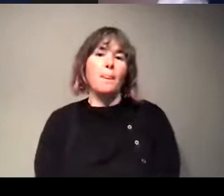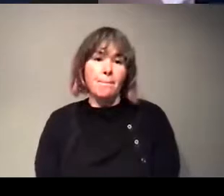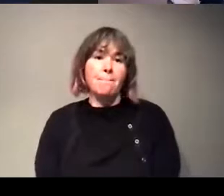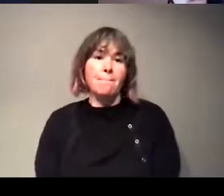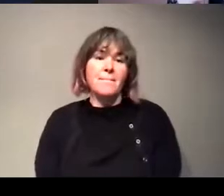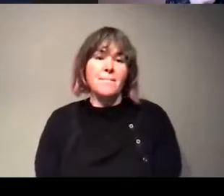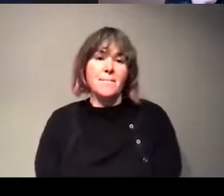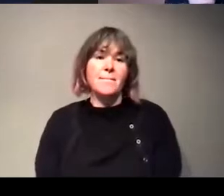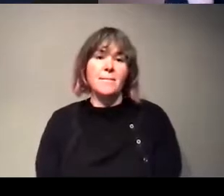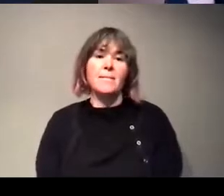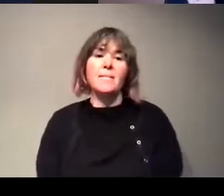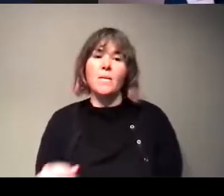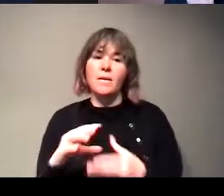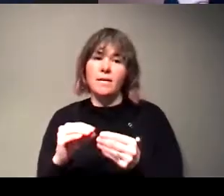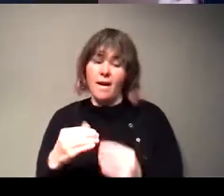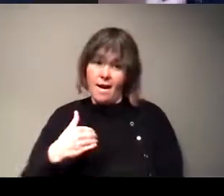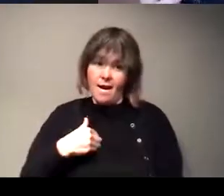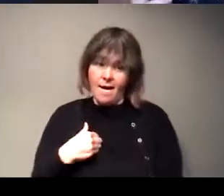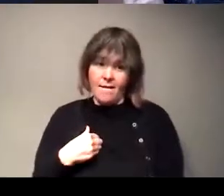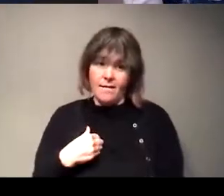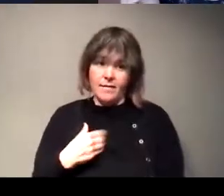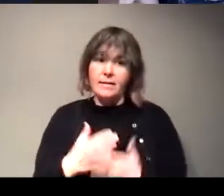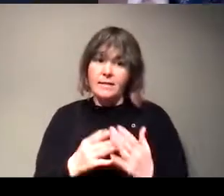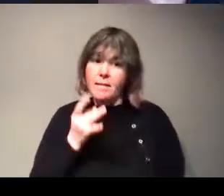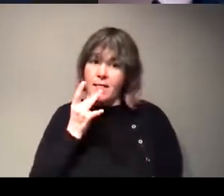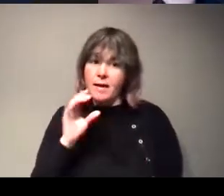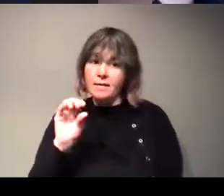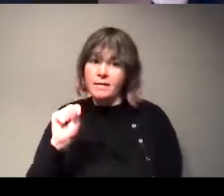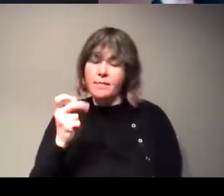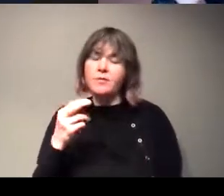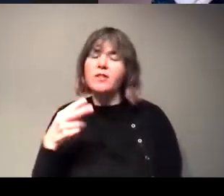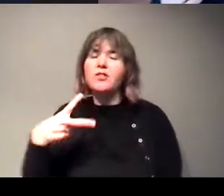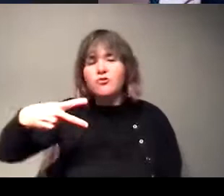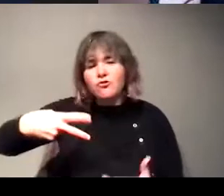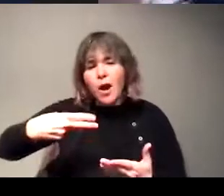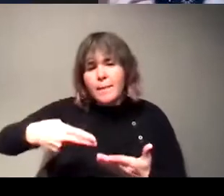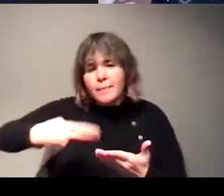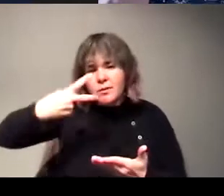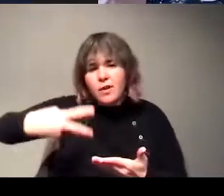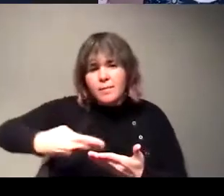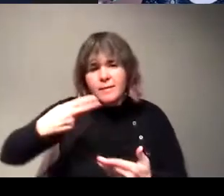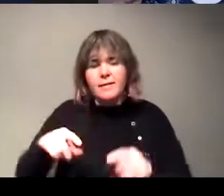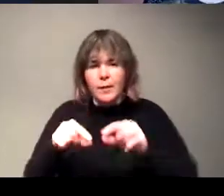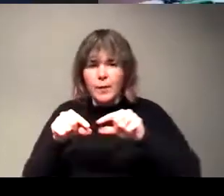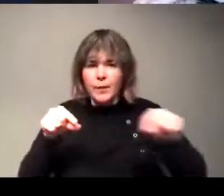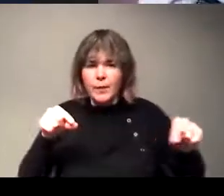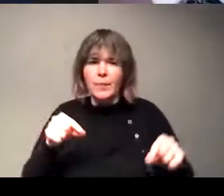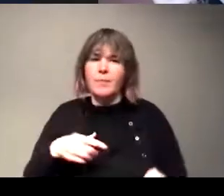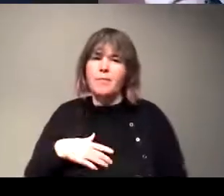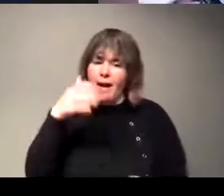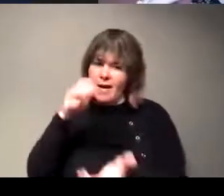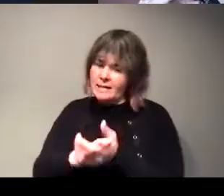So I should also say, I have some lightsaber. They're actually chopsticks. There's two of them, which is why they come to a taper. My husband knows me very